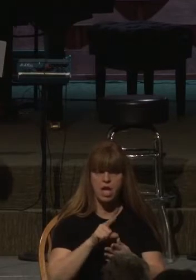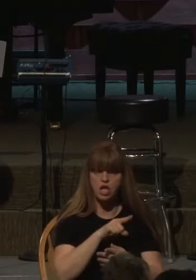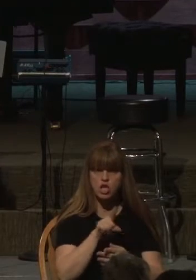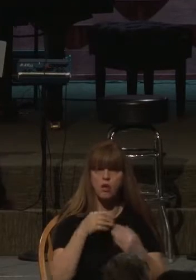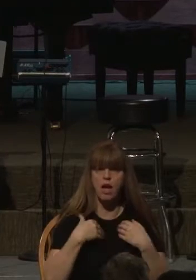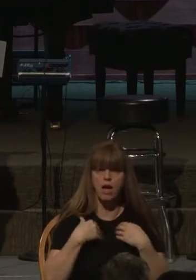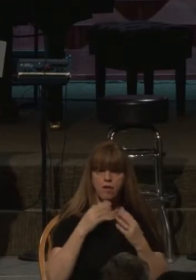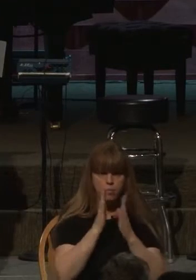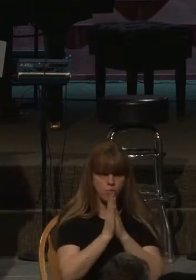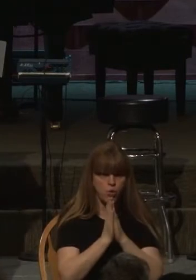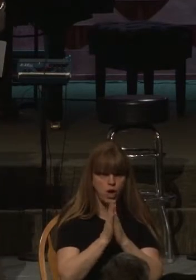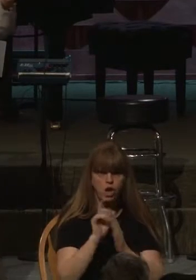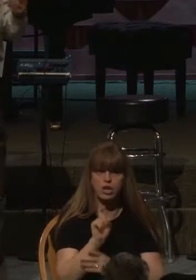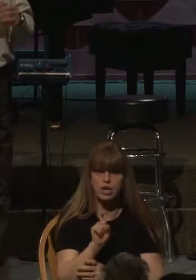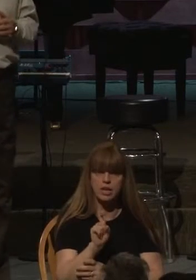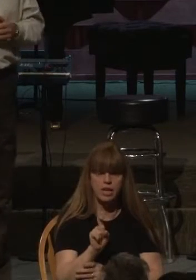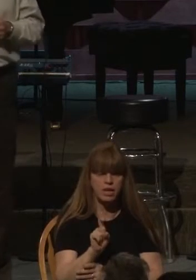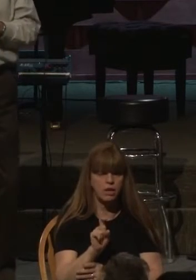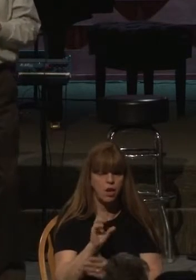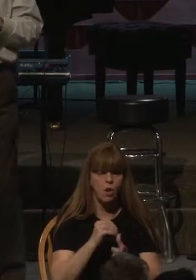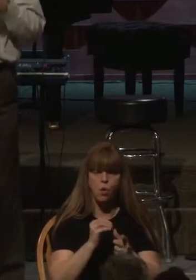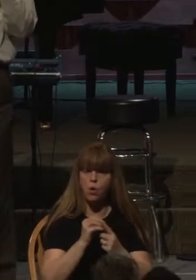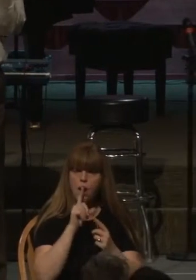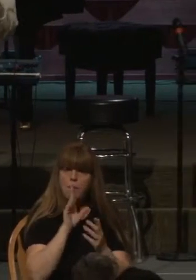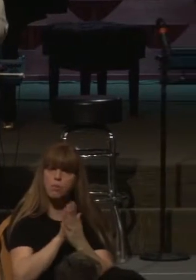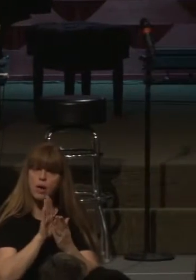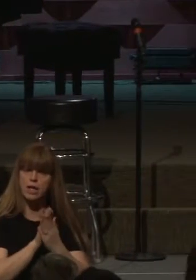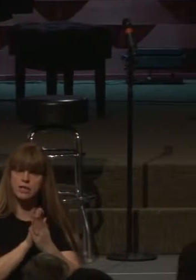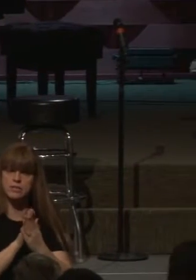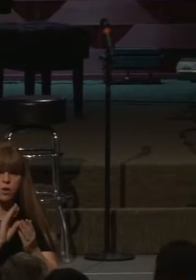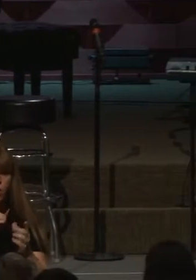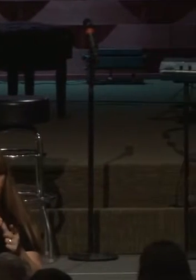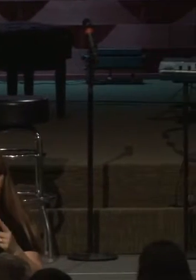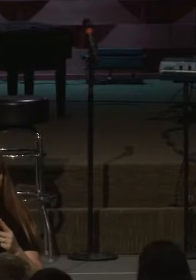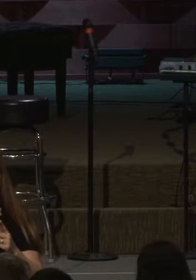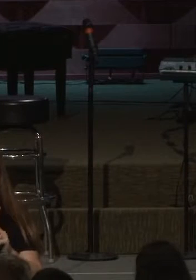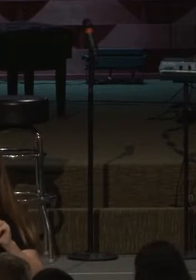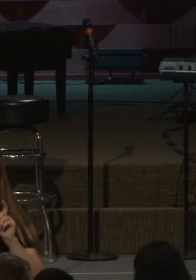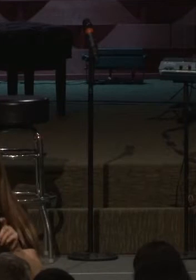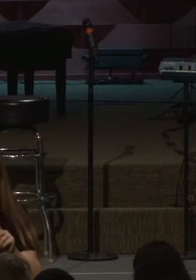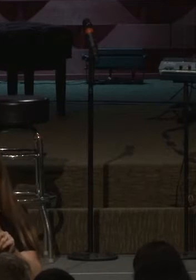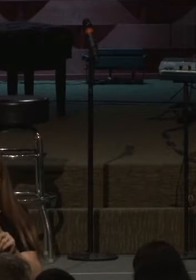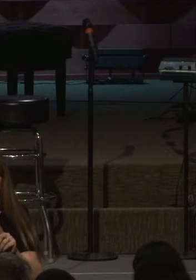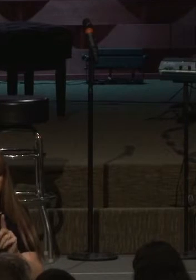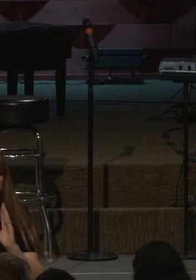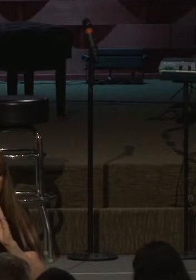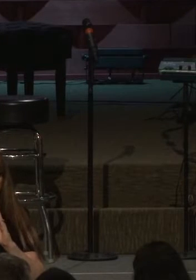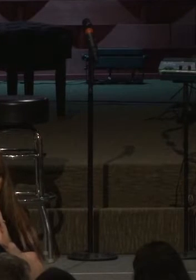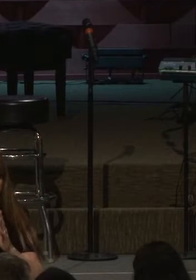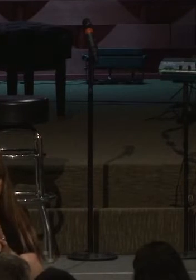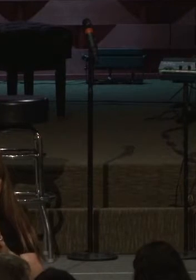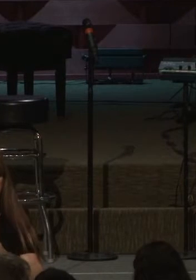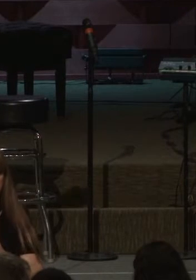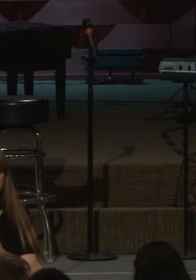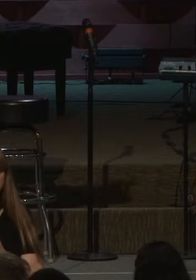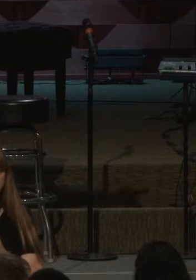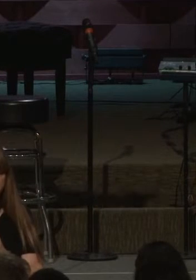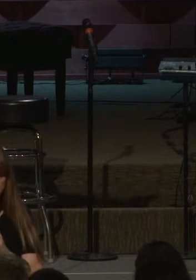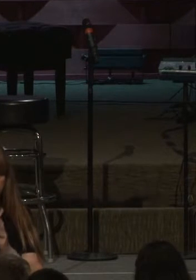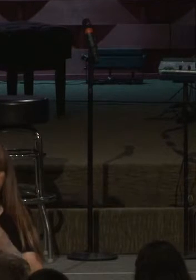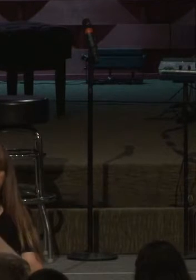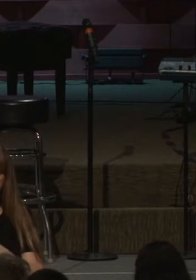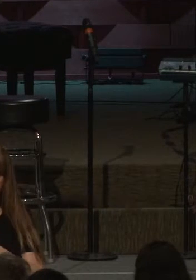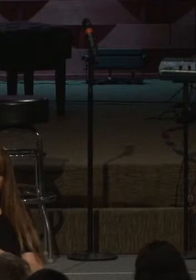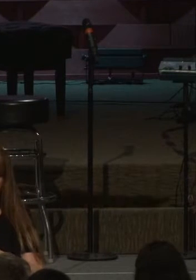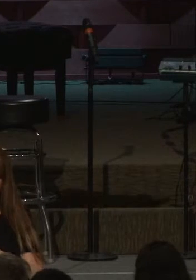prayer request, or a praise, or a question, or a comment, fill it out, and when you're